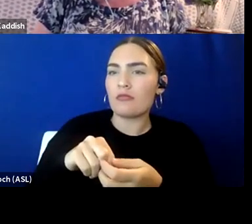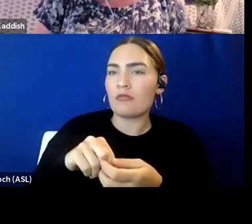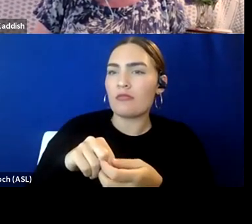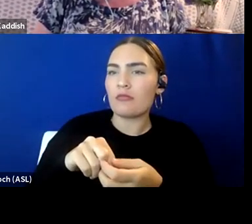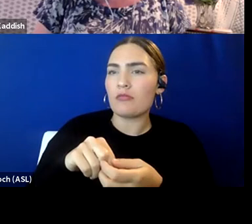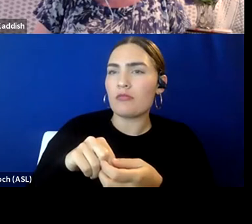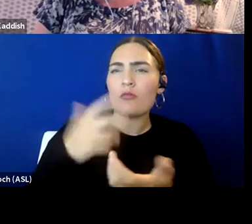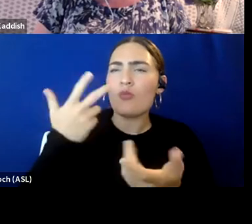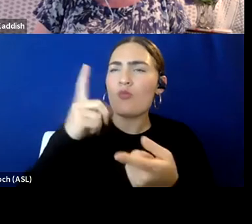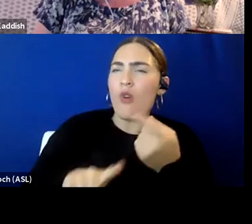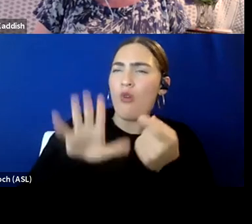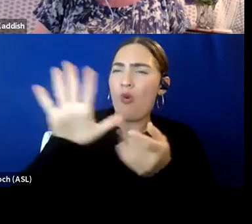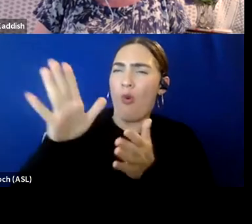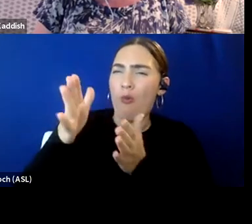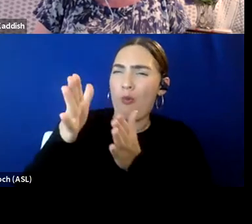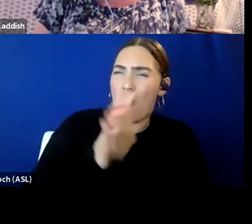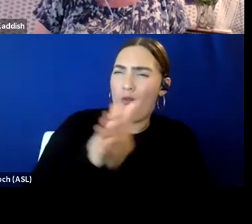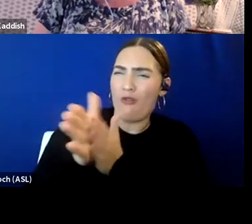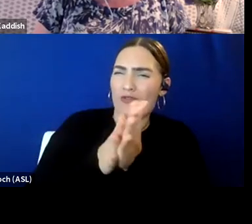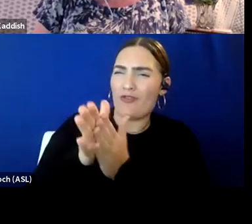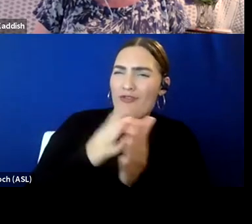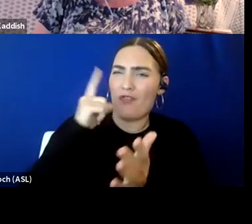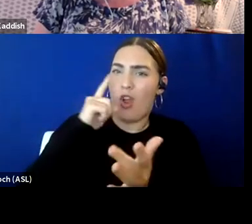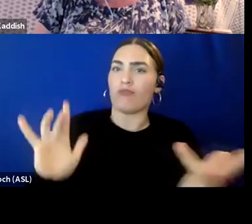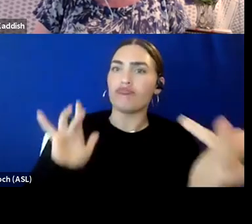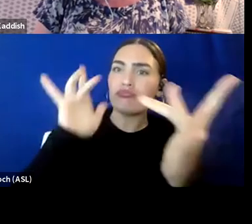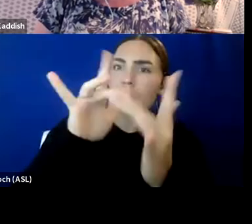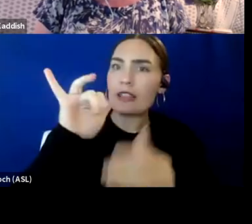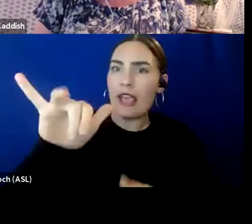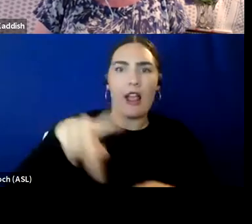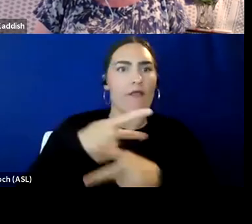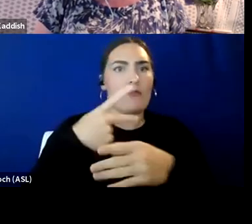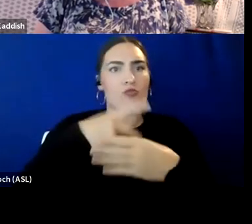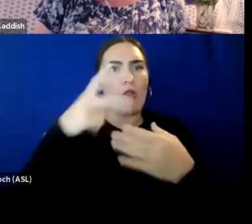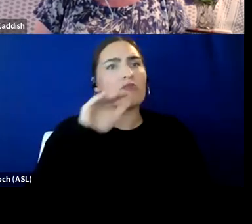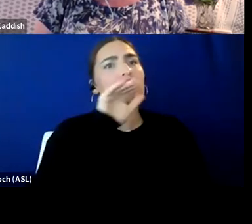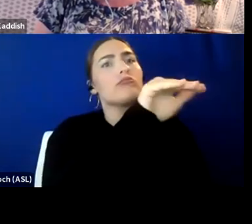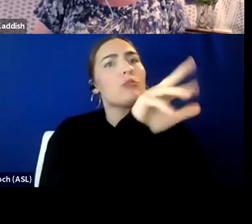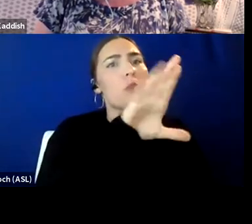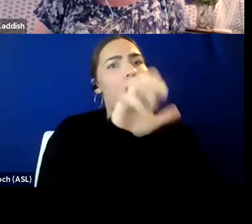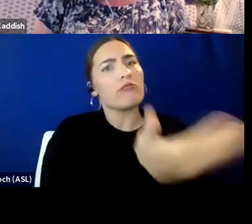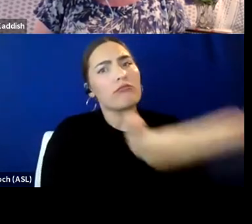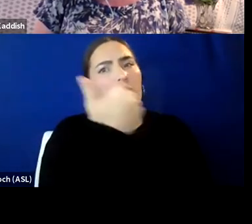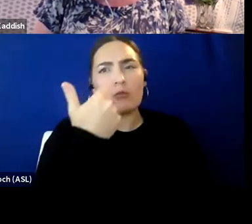initiating that kind of program, for reaching out to Rebecca to have her do this?